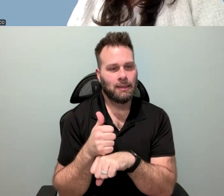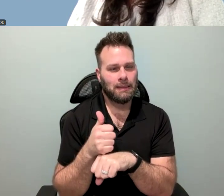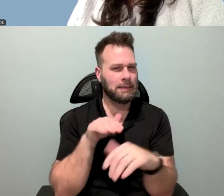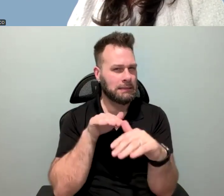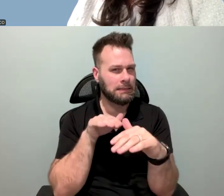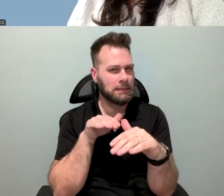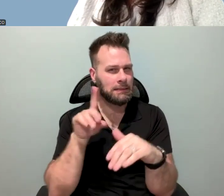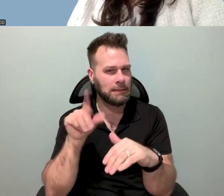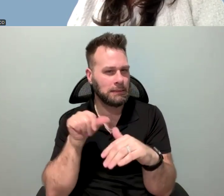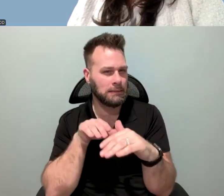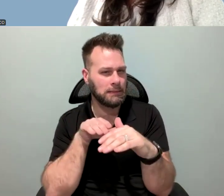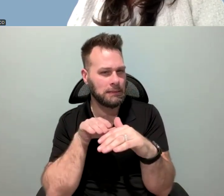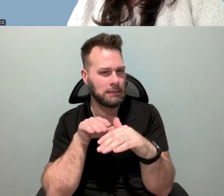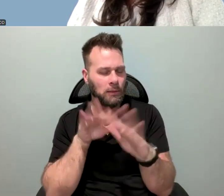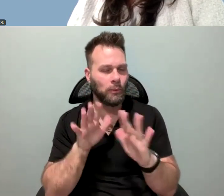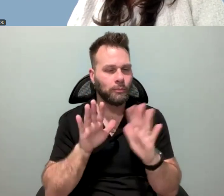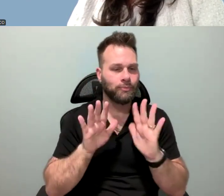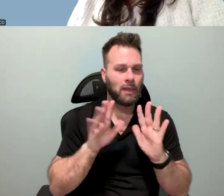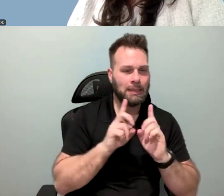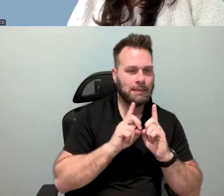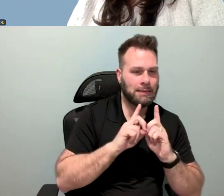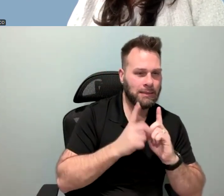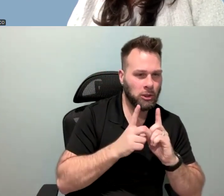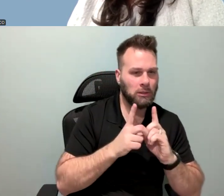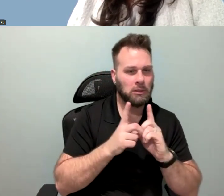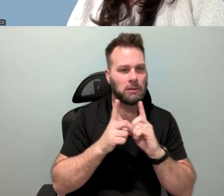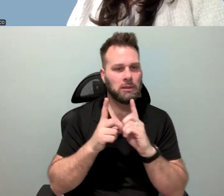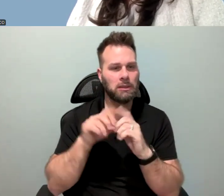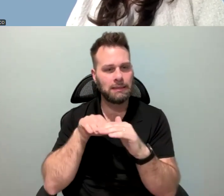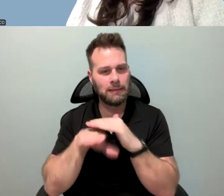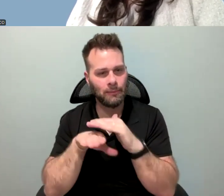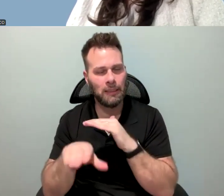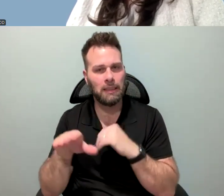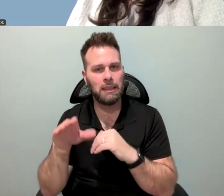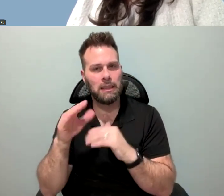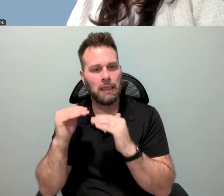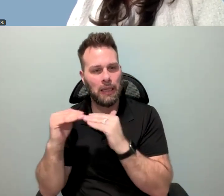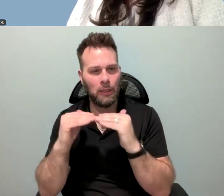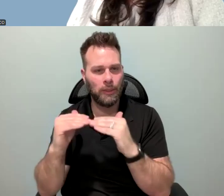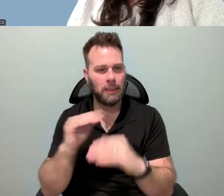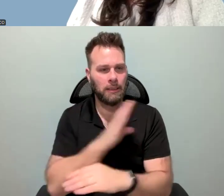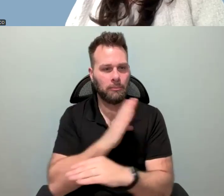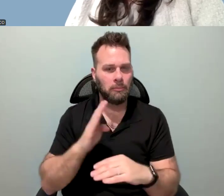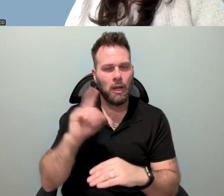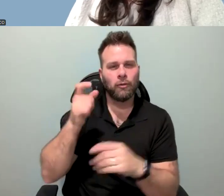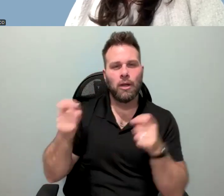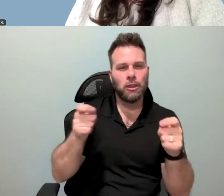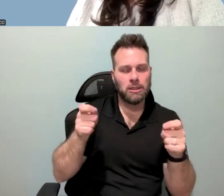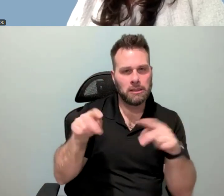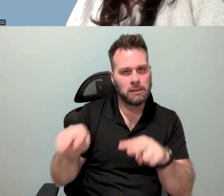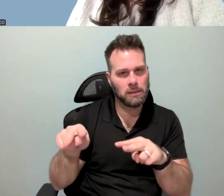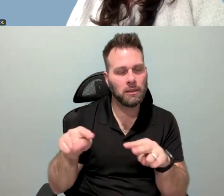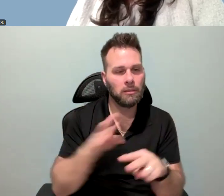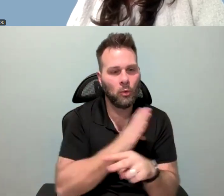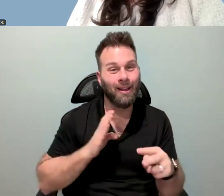Governance Board, making sure I got my acronym right. And that board advises the